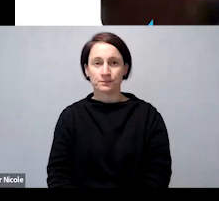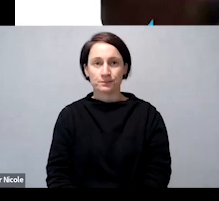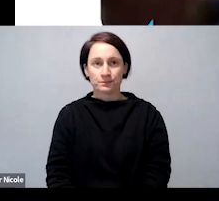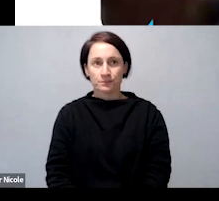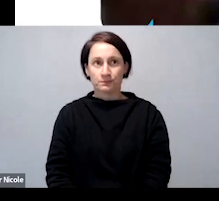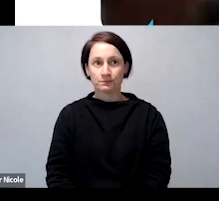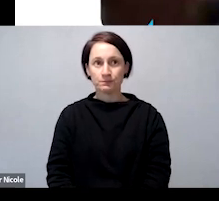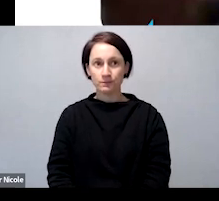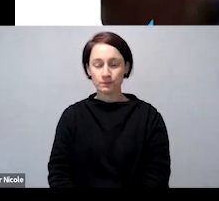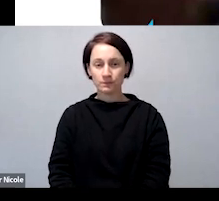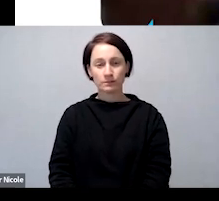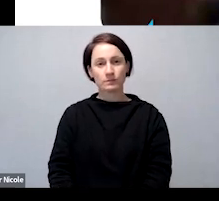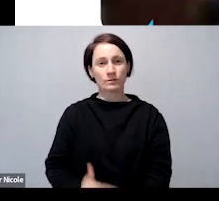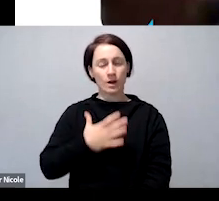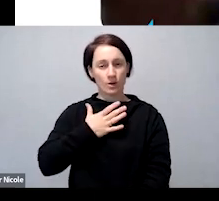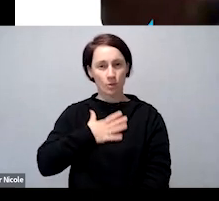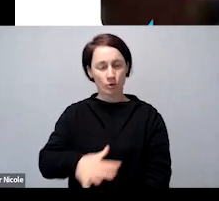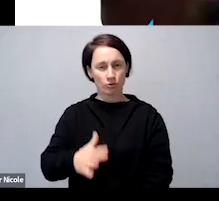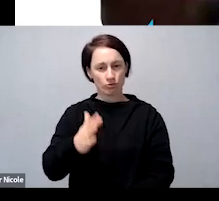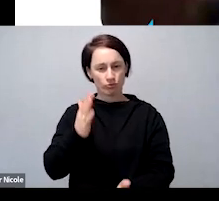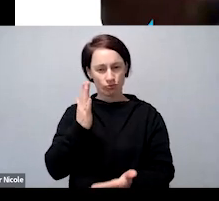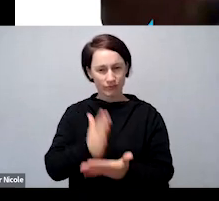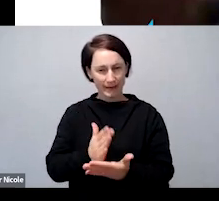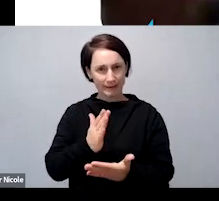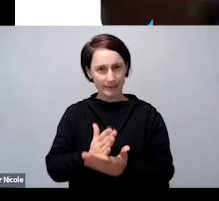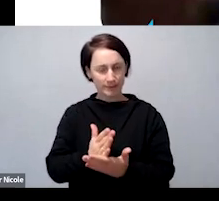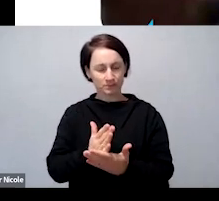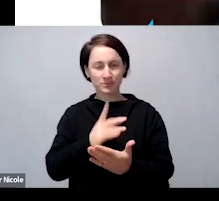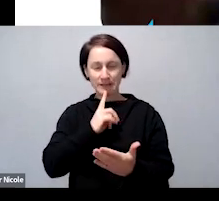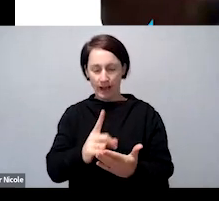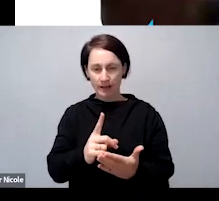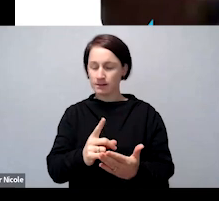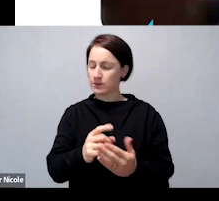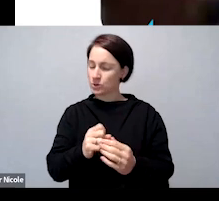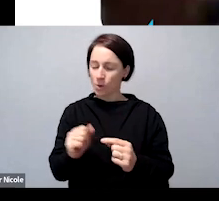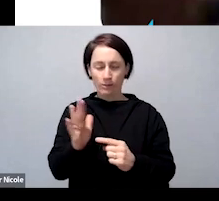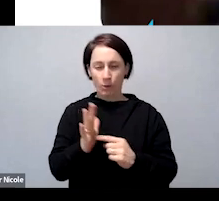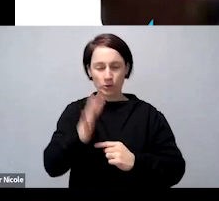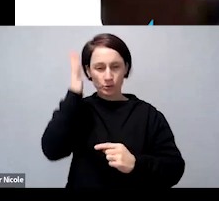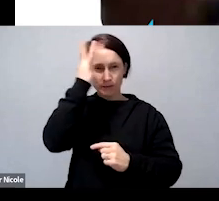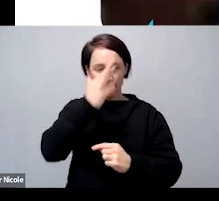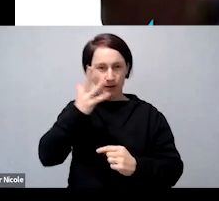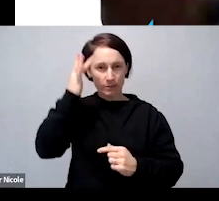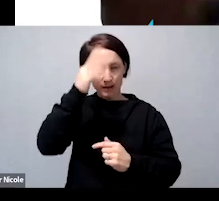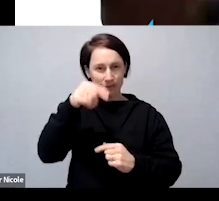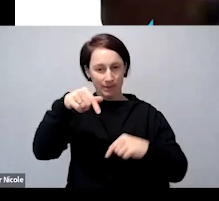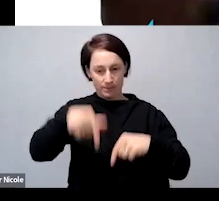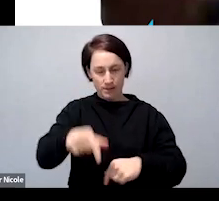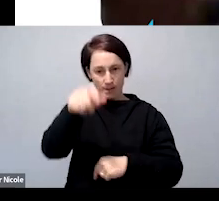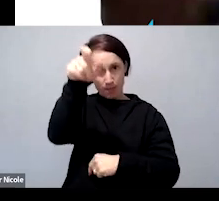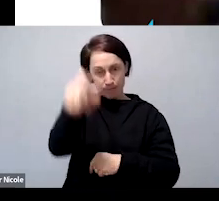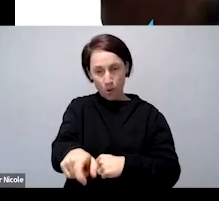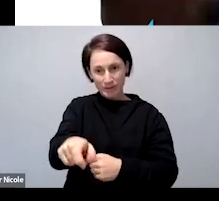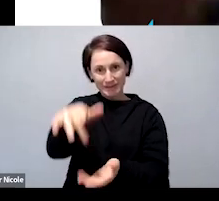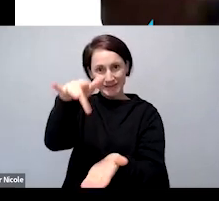Now, I want to just really anchor this conversation today by saying it's really critical to think about the interoperability of person-centered